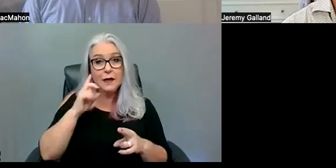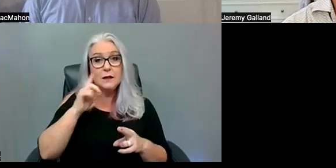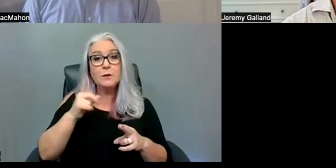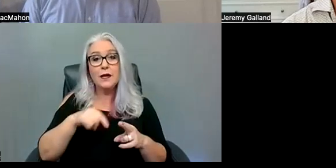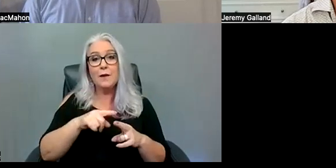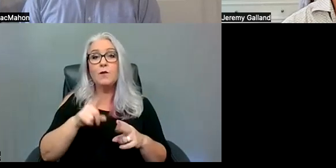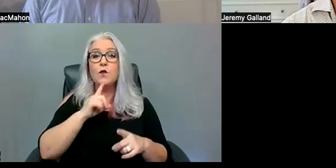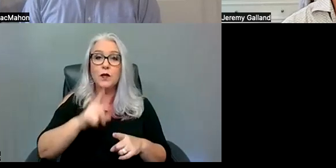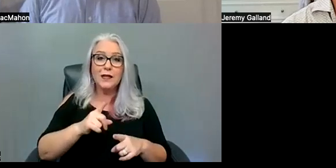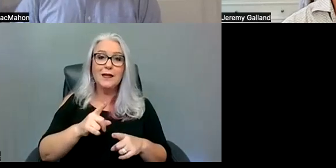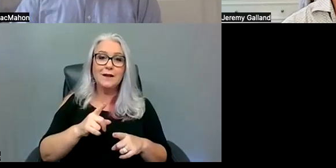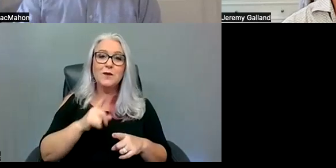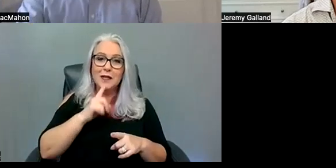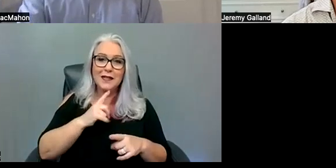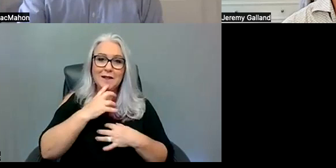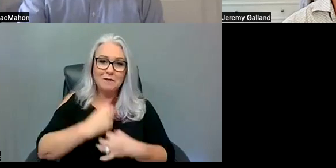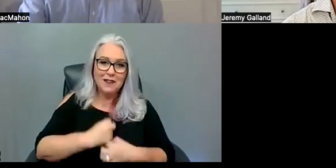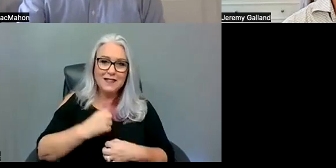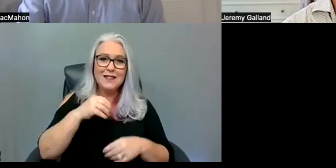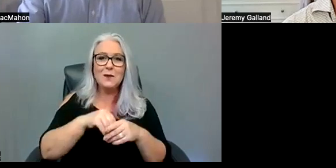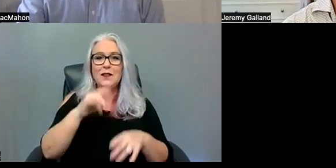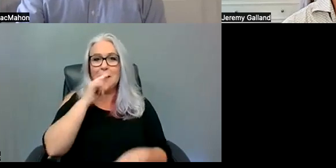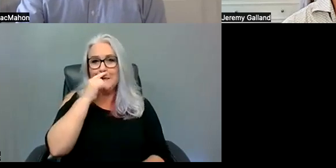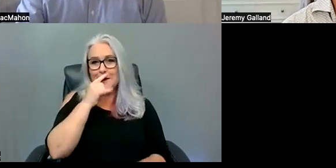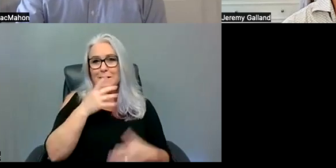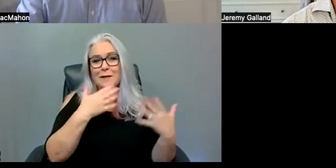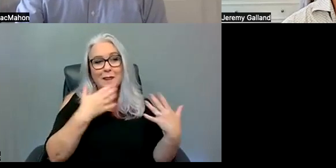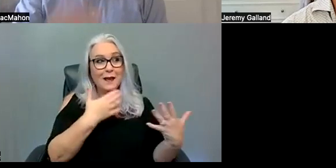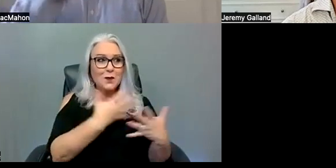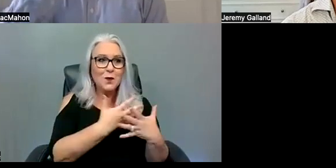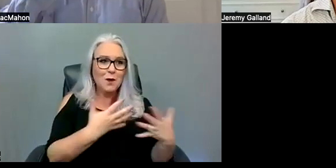I don't heavily invested in kids. Okay, thank you so much.